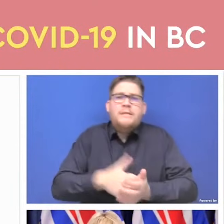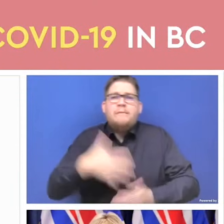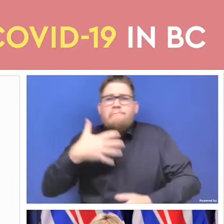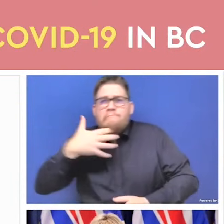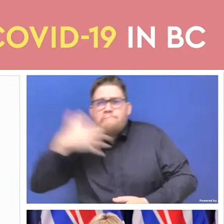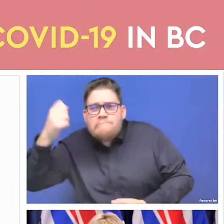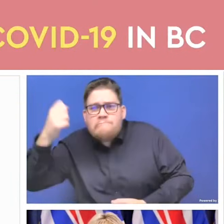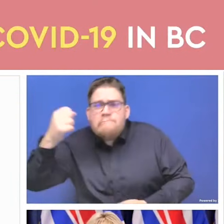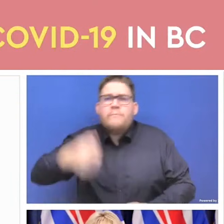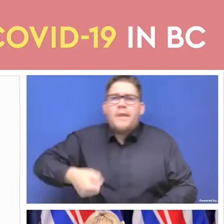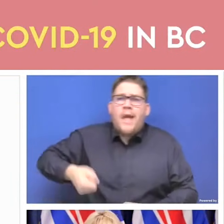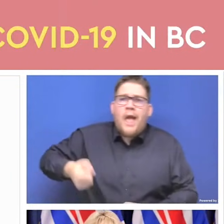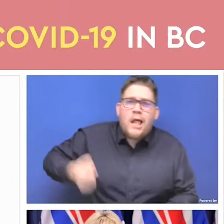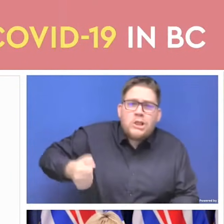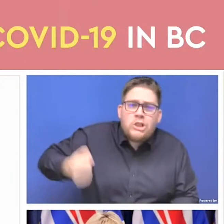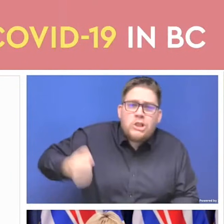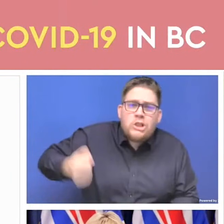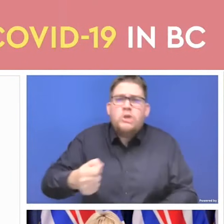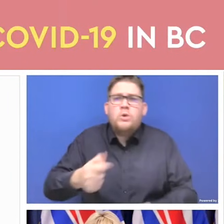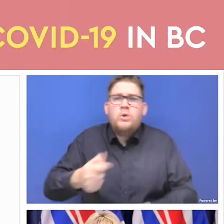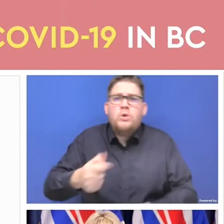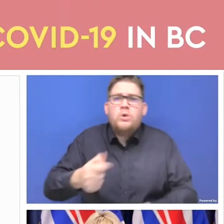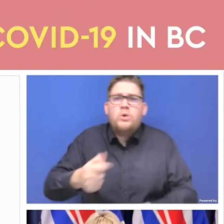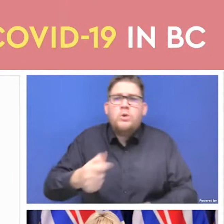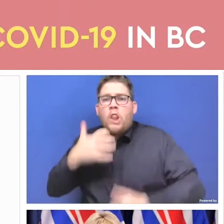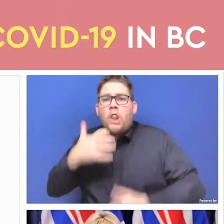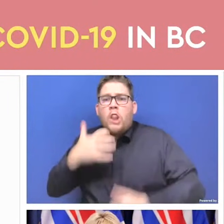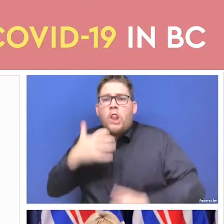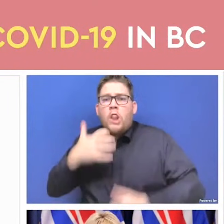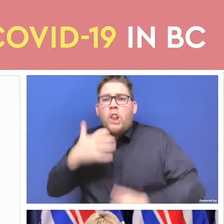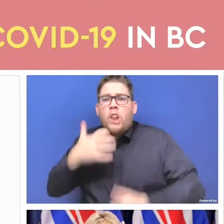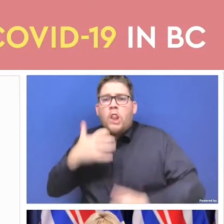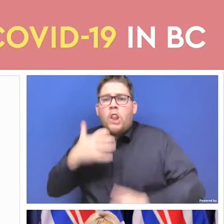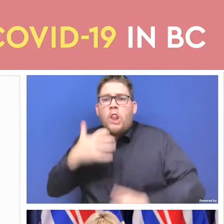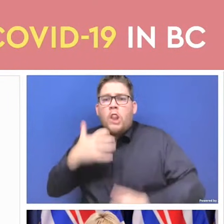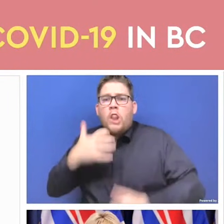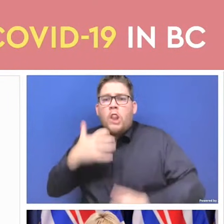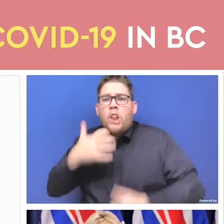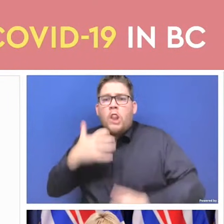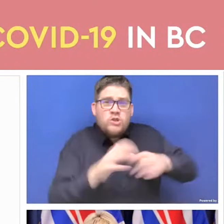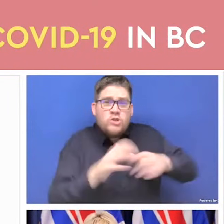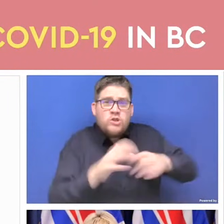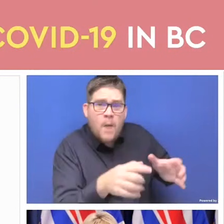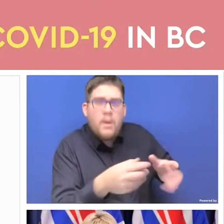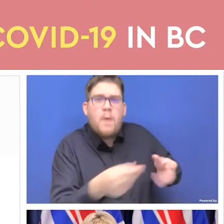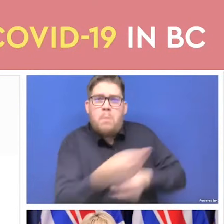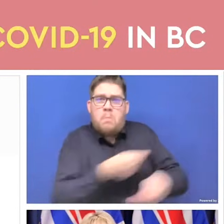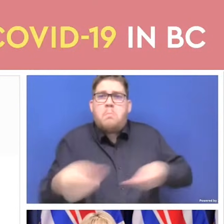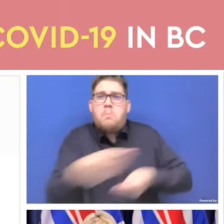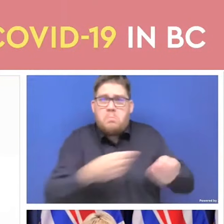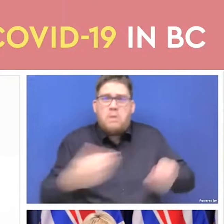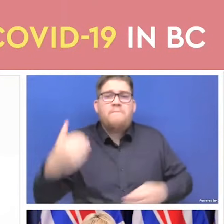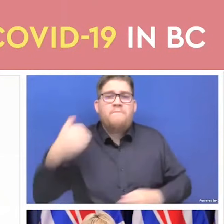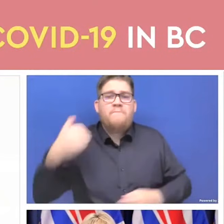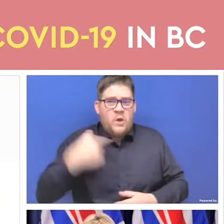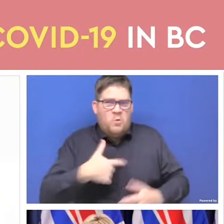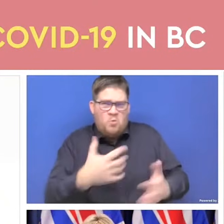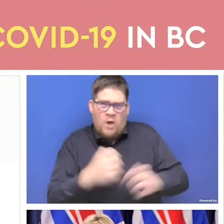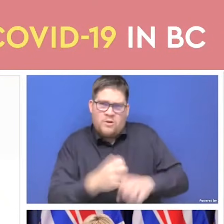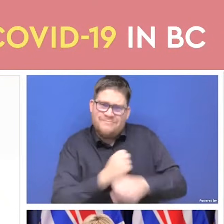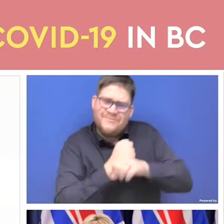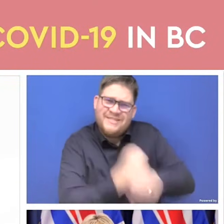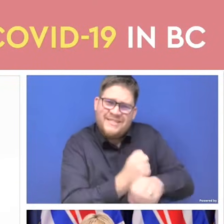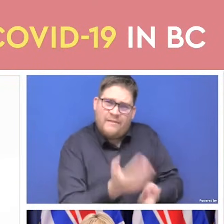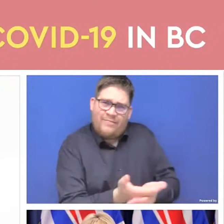community, Indigenous populations where we were seeing higher rates of transmission and infection and severe illness. And those people were